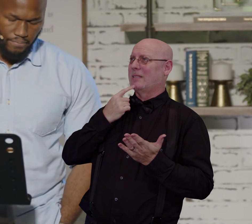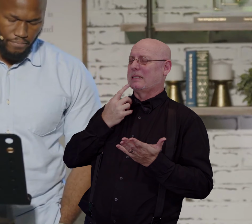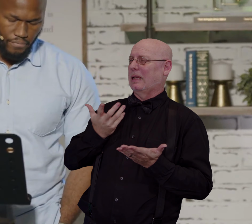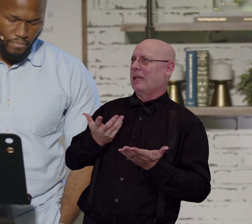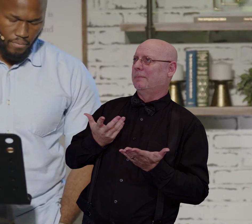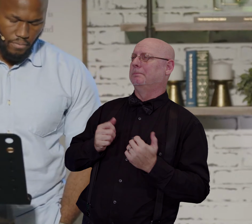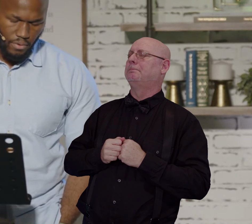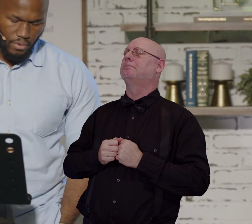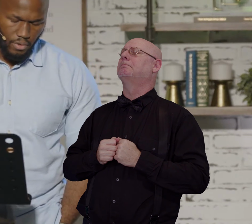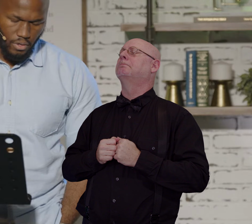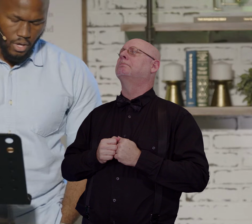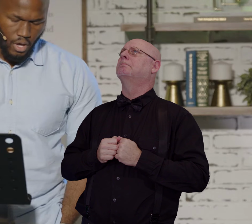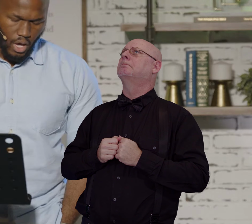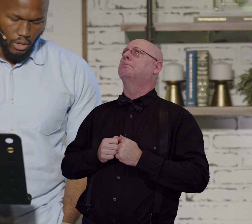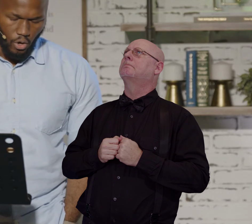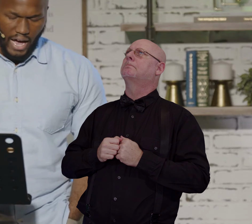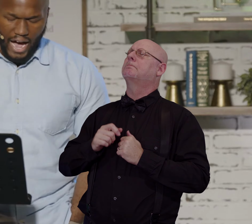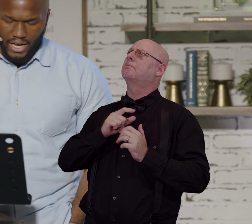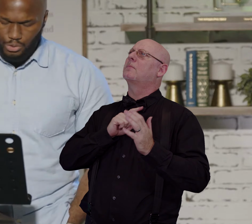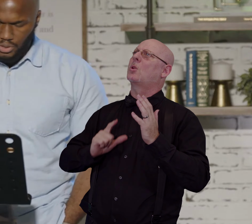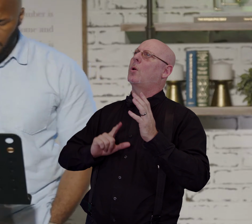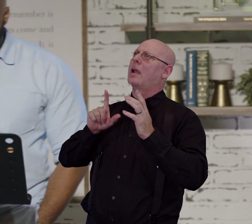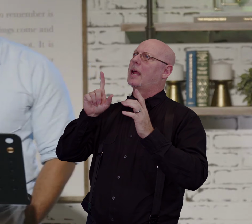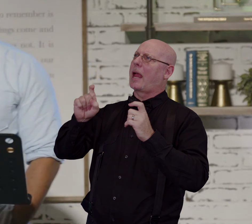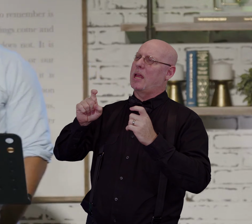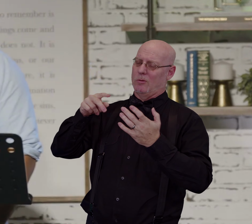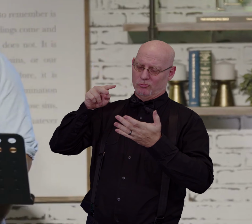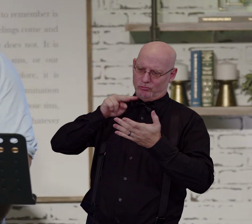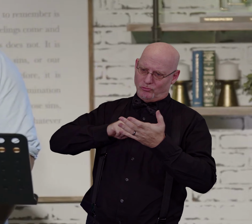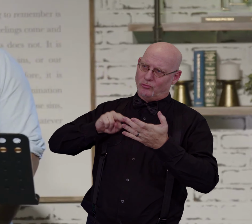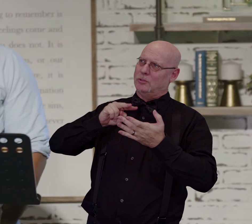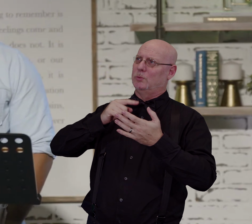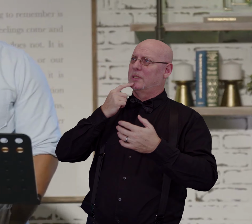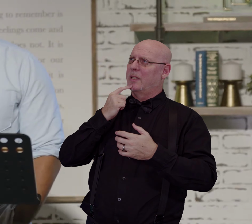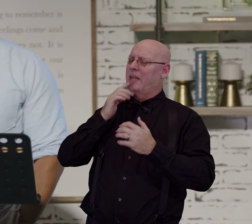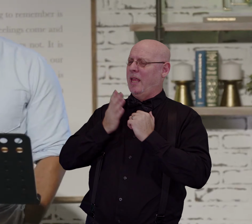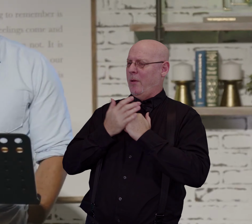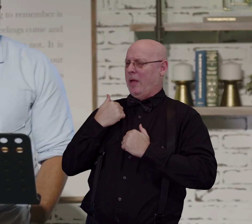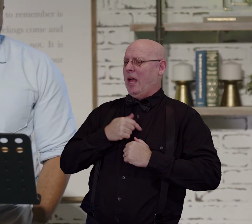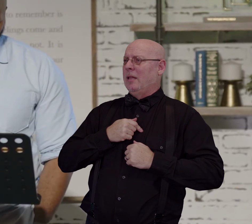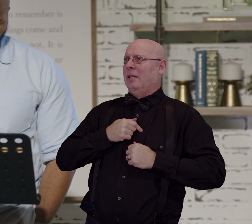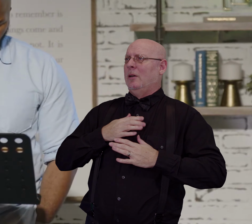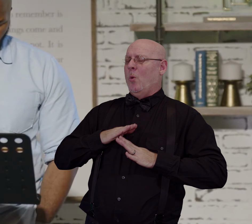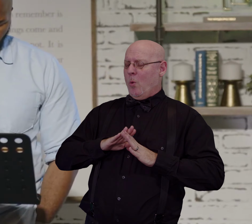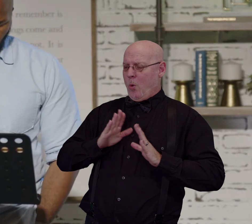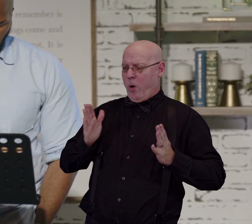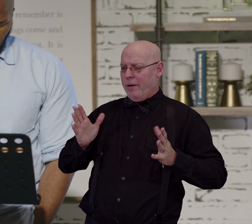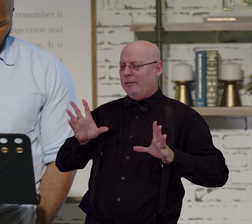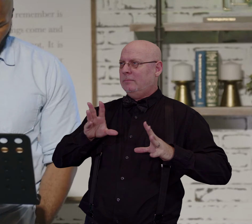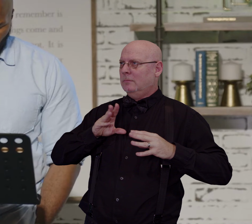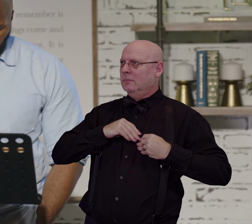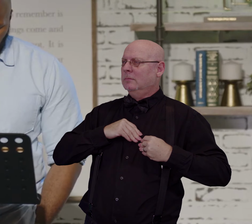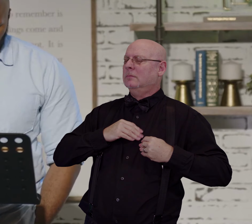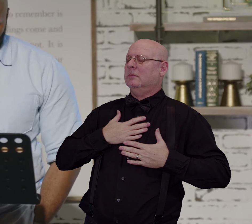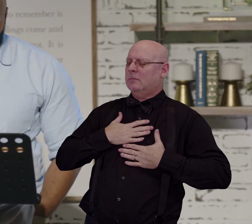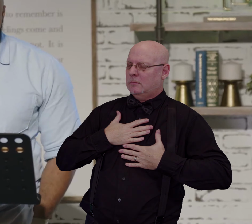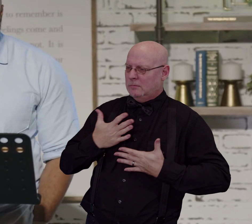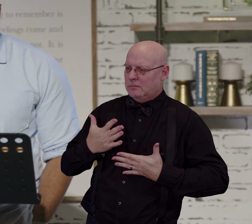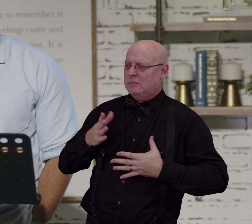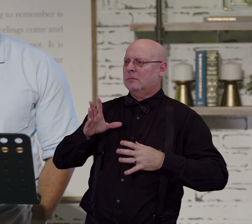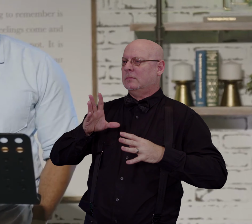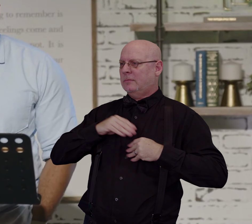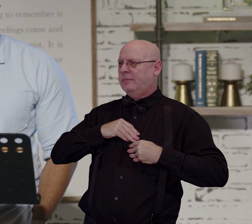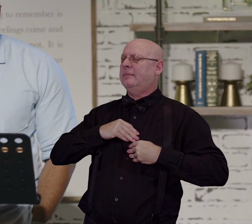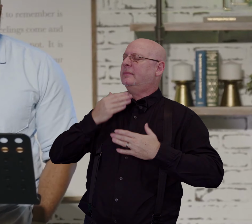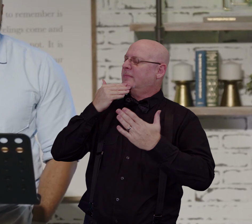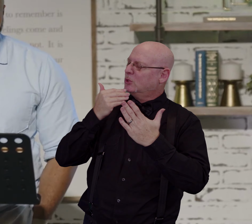say. And Lord, as we see what it says, help us to receive it willingly, to receive